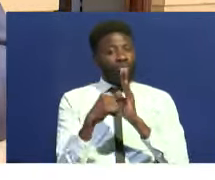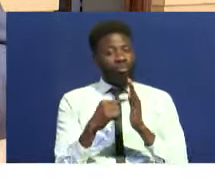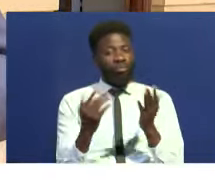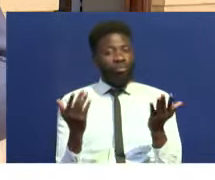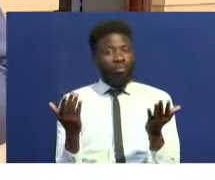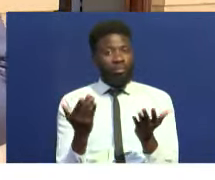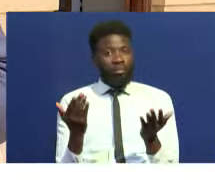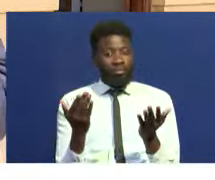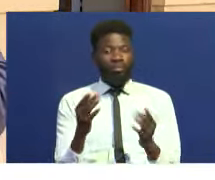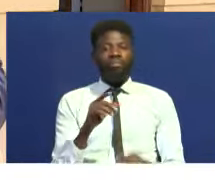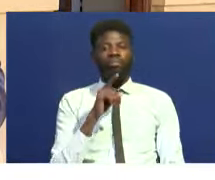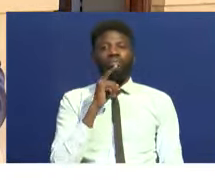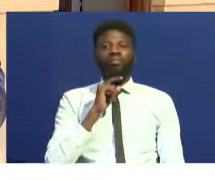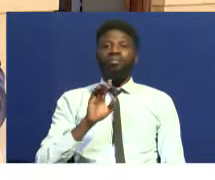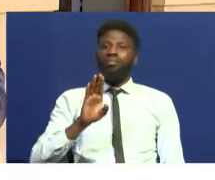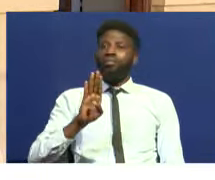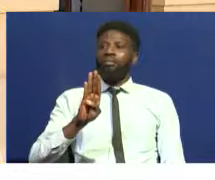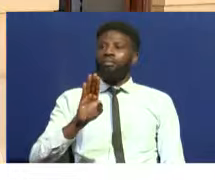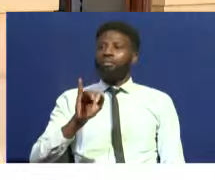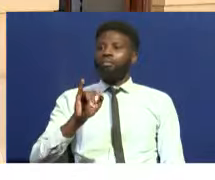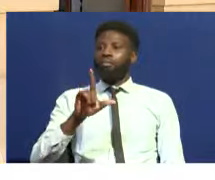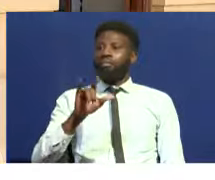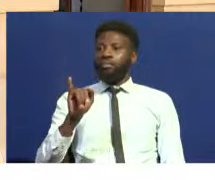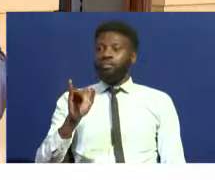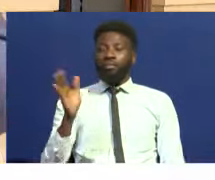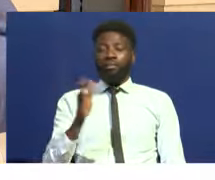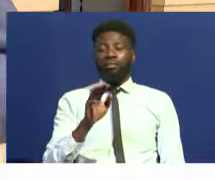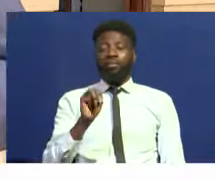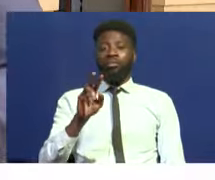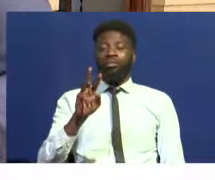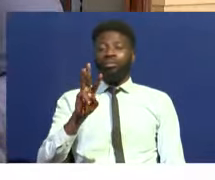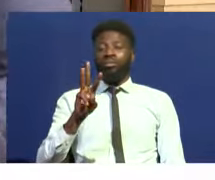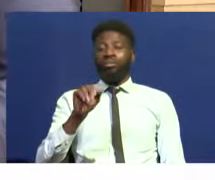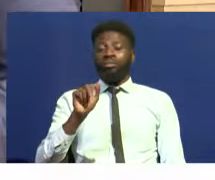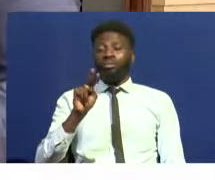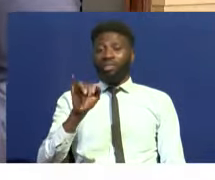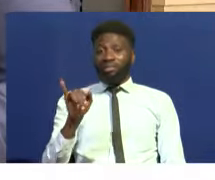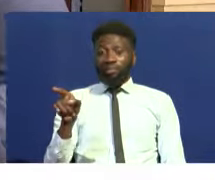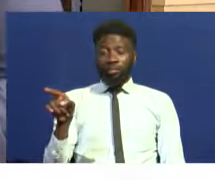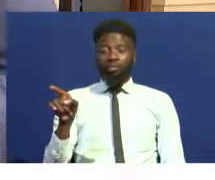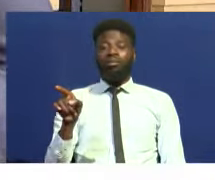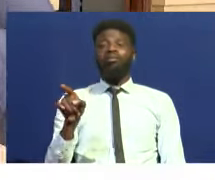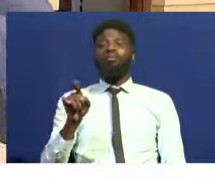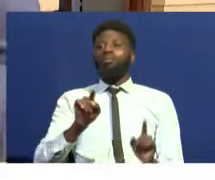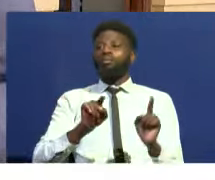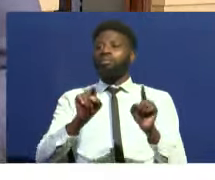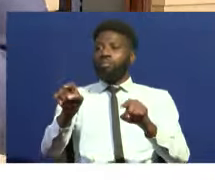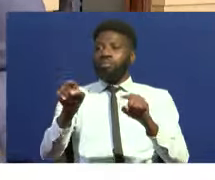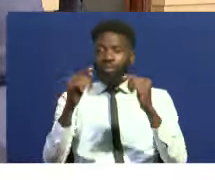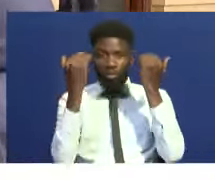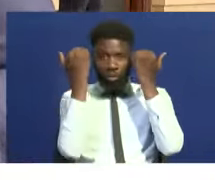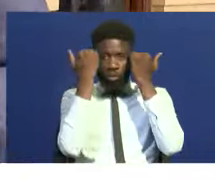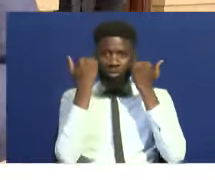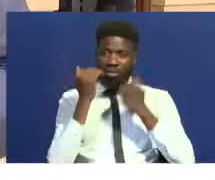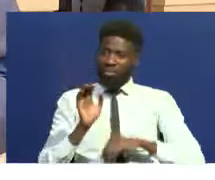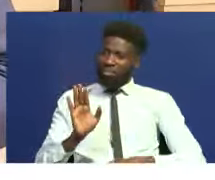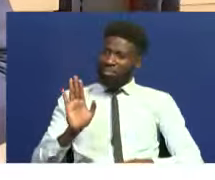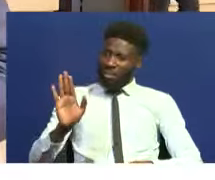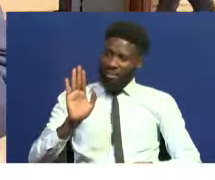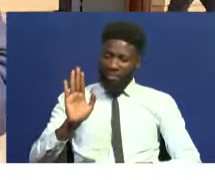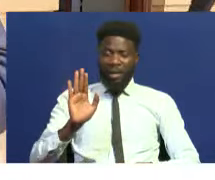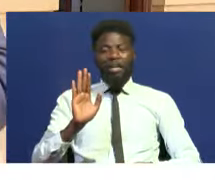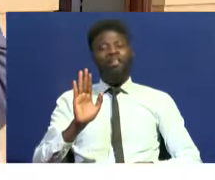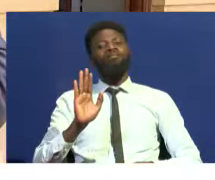the father of Billy Mwangi, one of the still missing up until today, was in court and made a very emotional